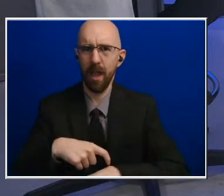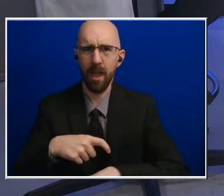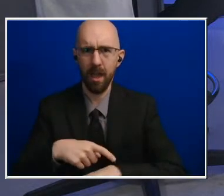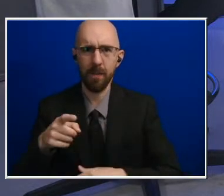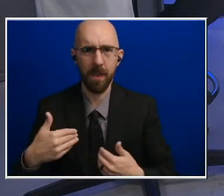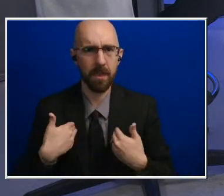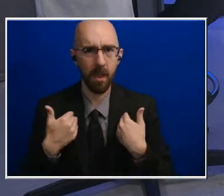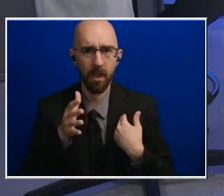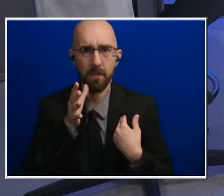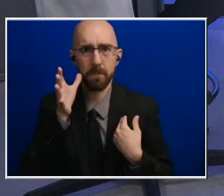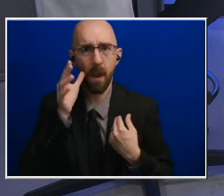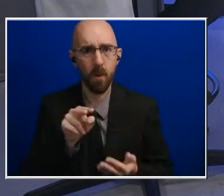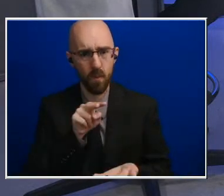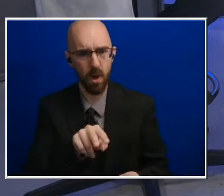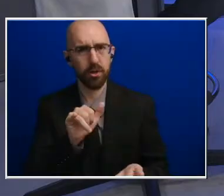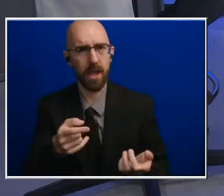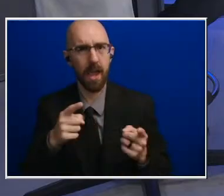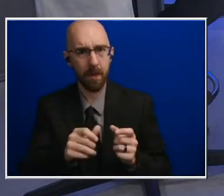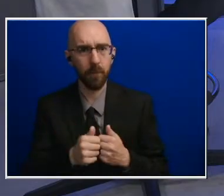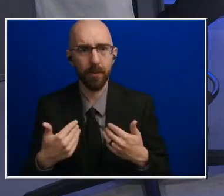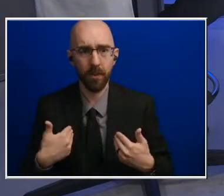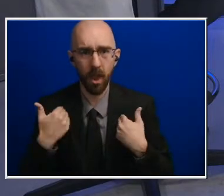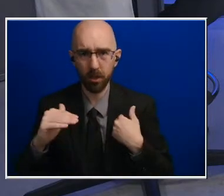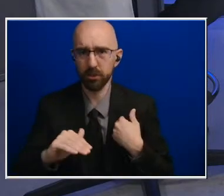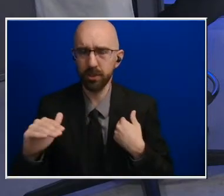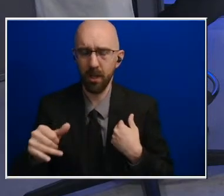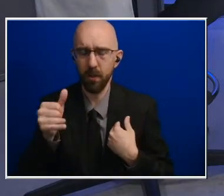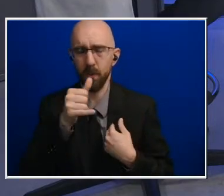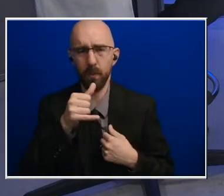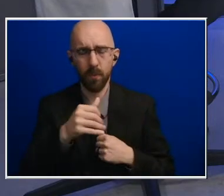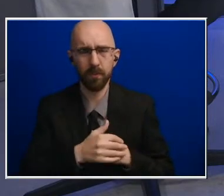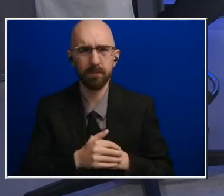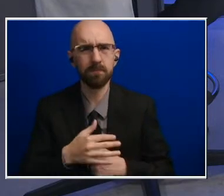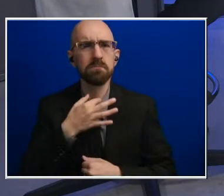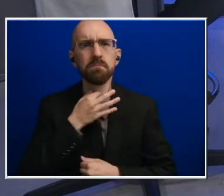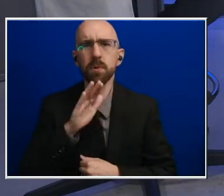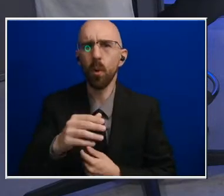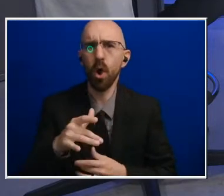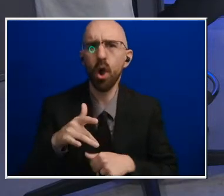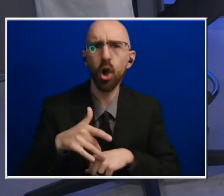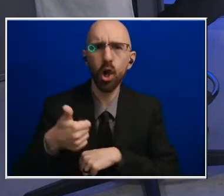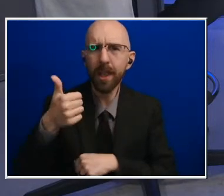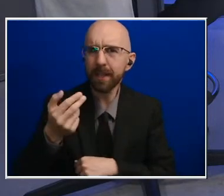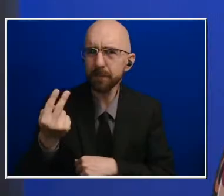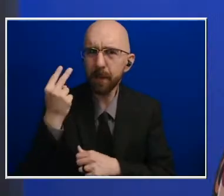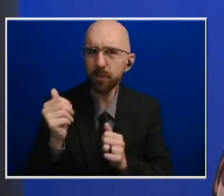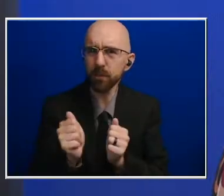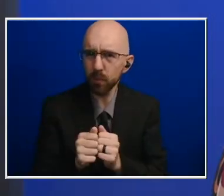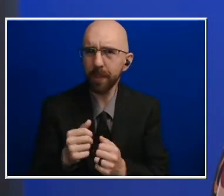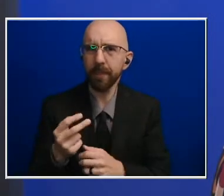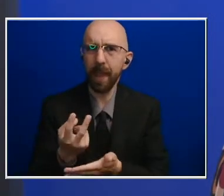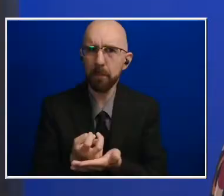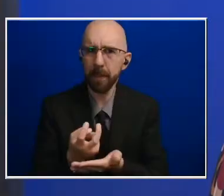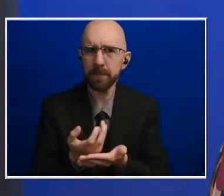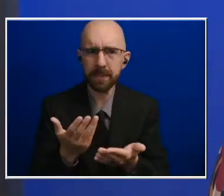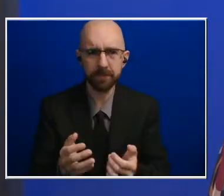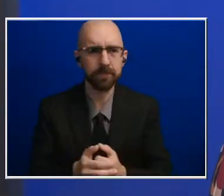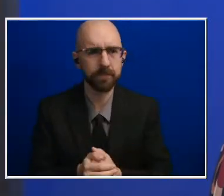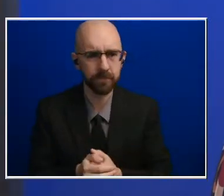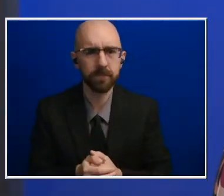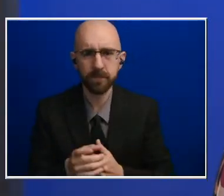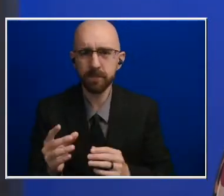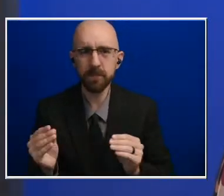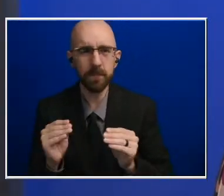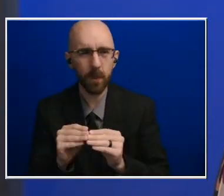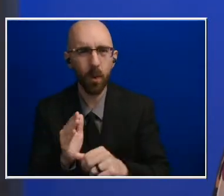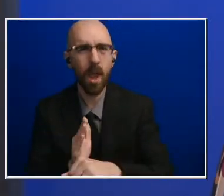Yes. that happen with your young child. What were some of your earliest memories related to epilepsy? it was more after I